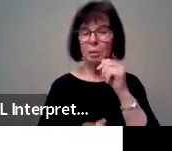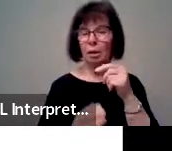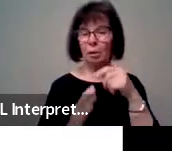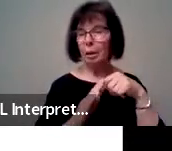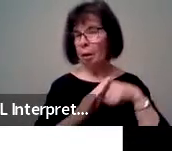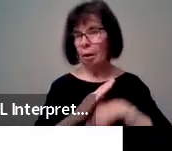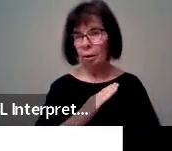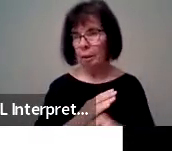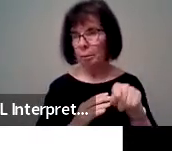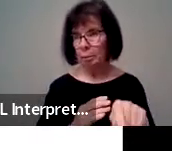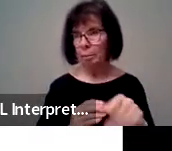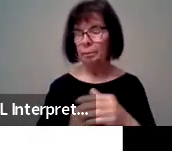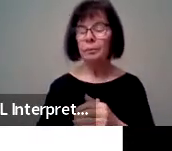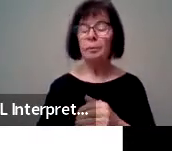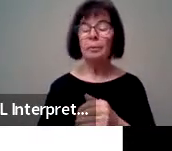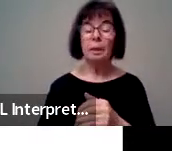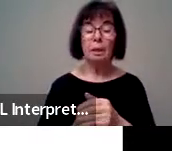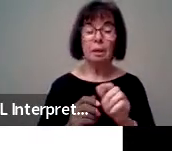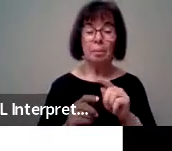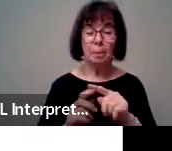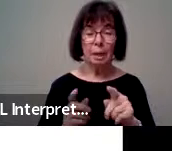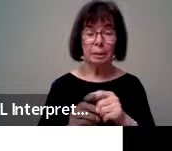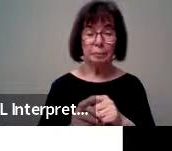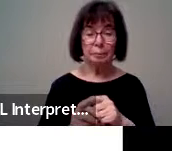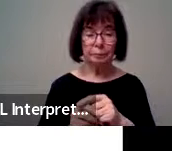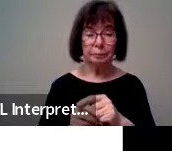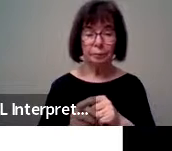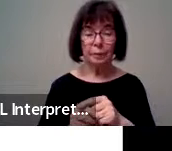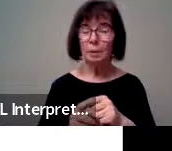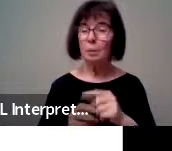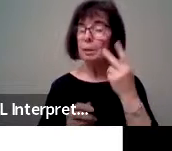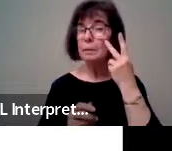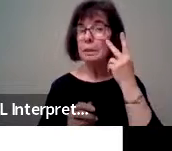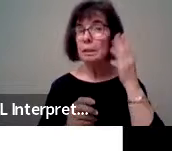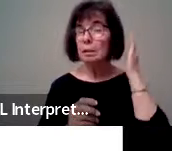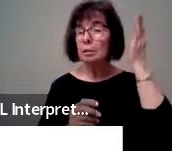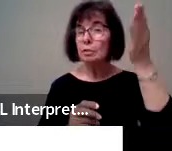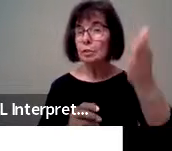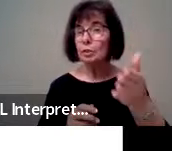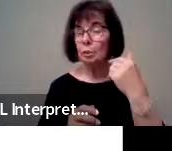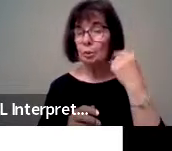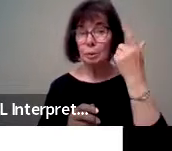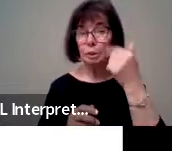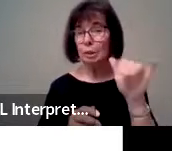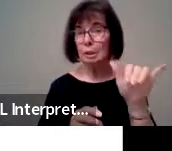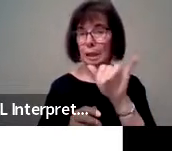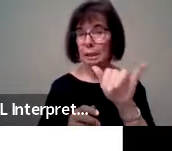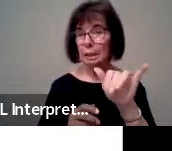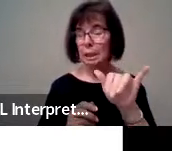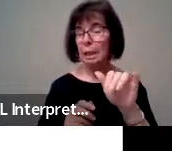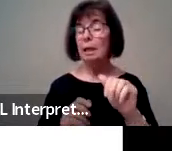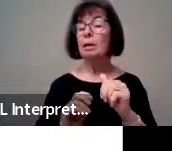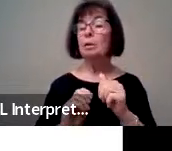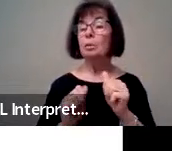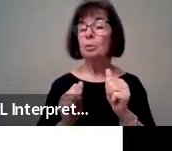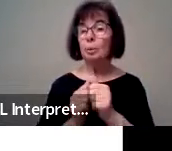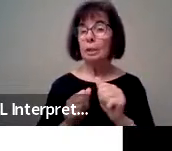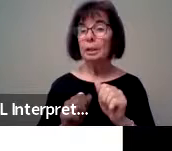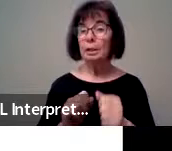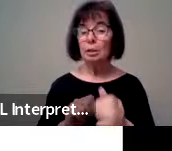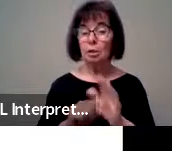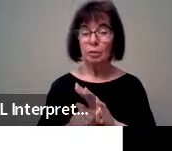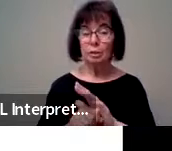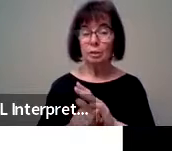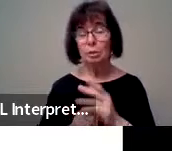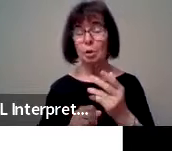we really are all thinking about what does the future look like with COVID. And we shared a few possible scenarios,